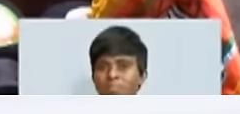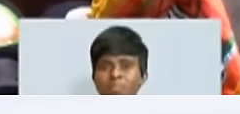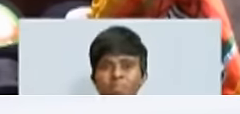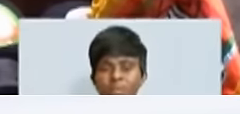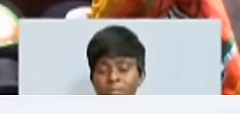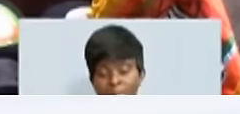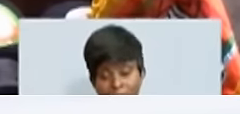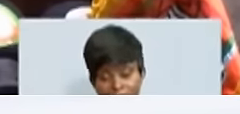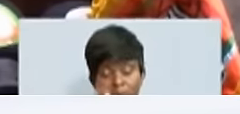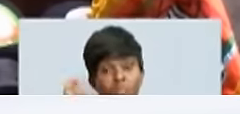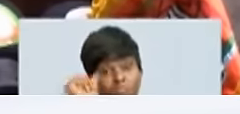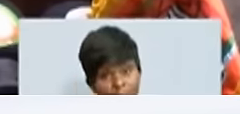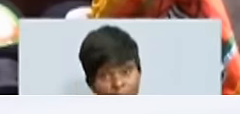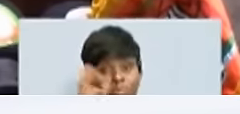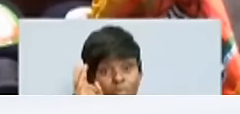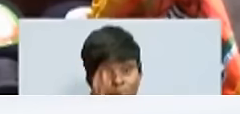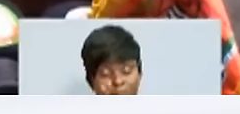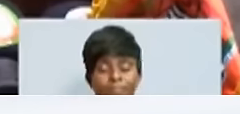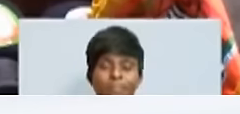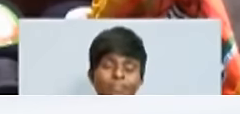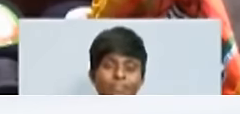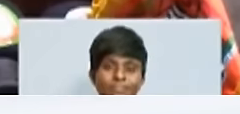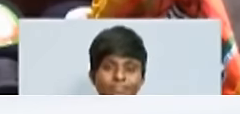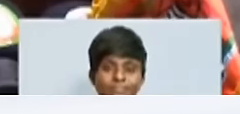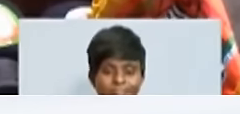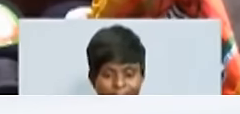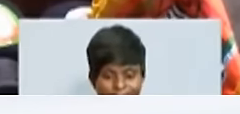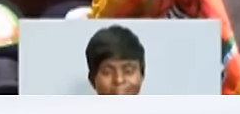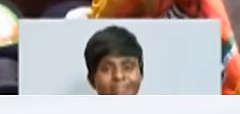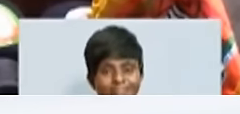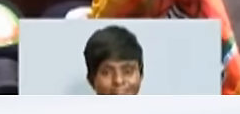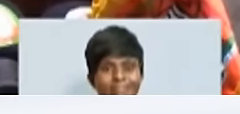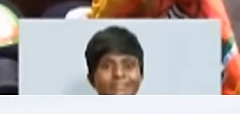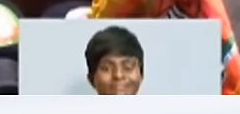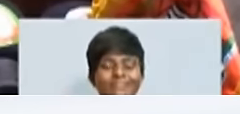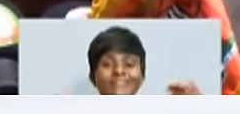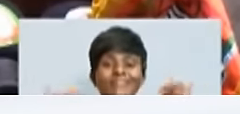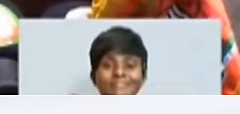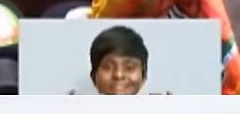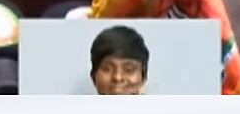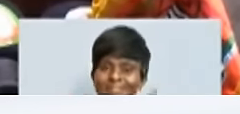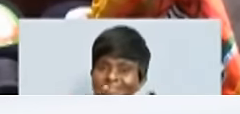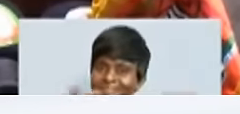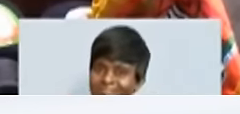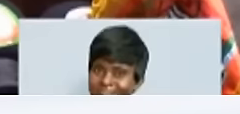But we shall overcome as we work together in this space.